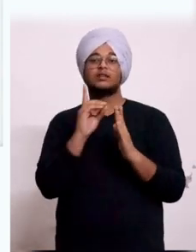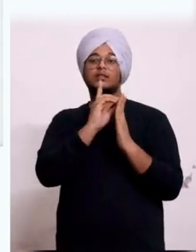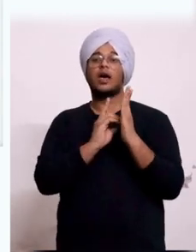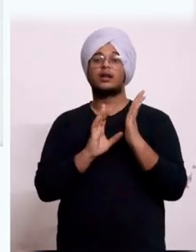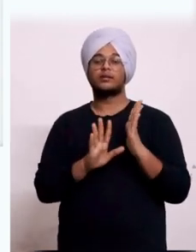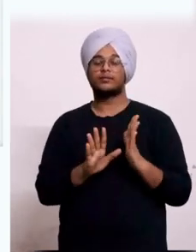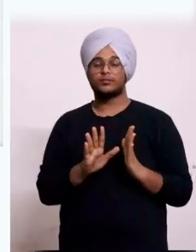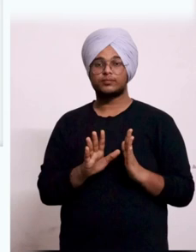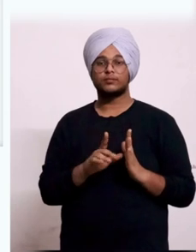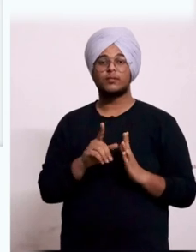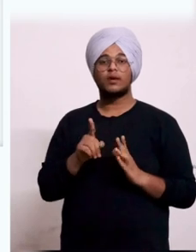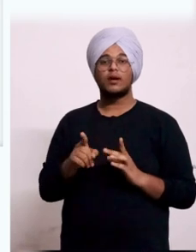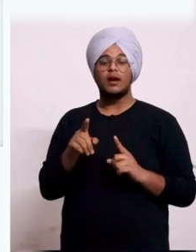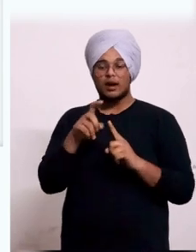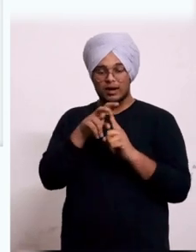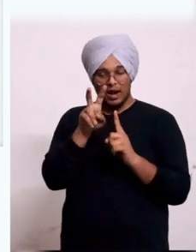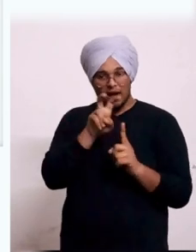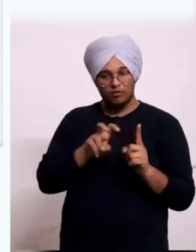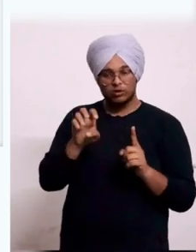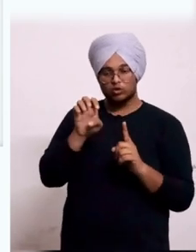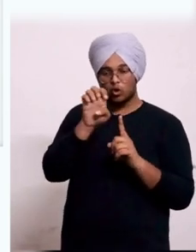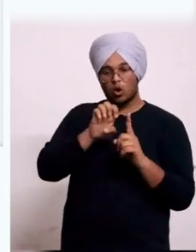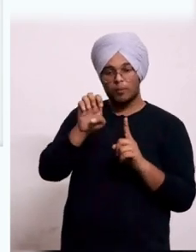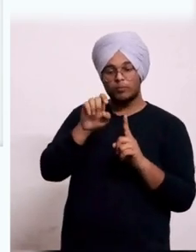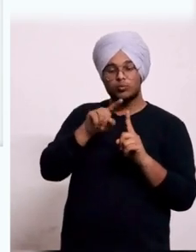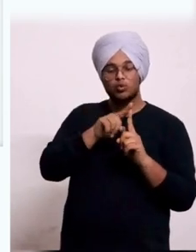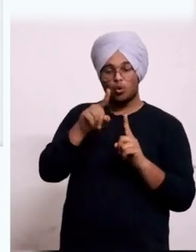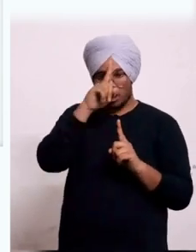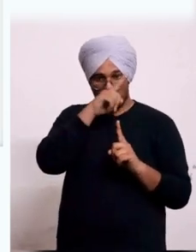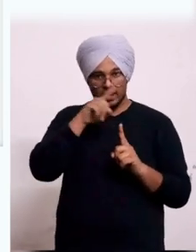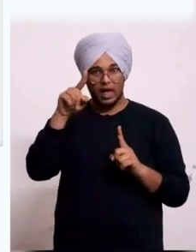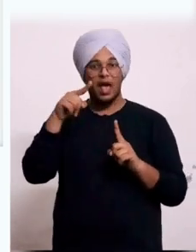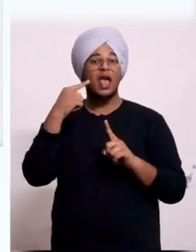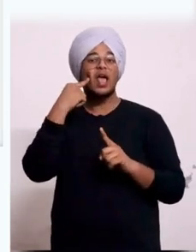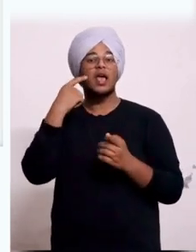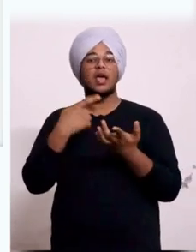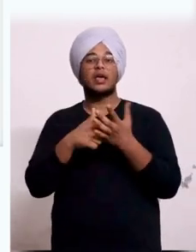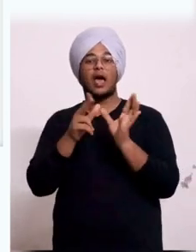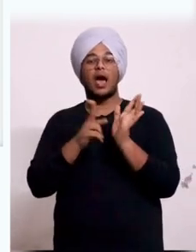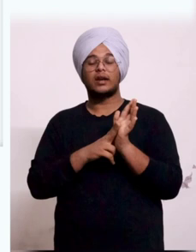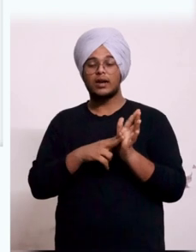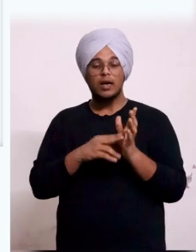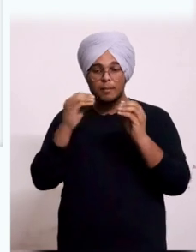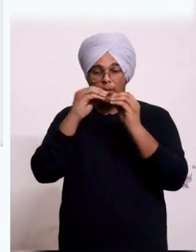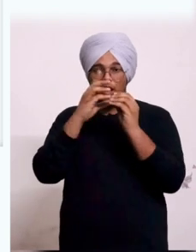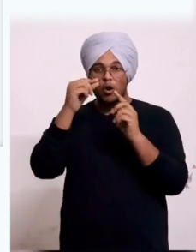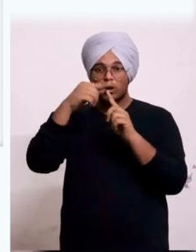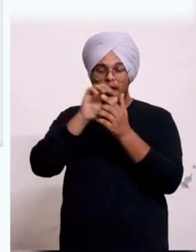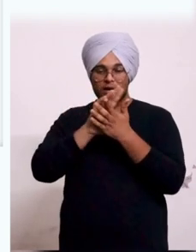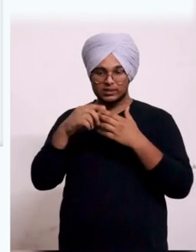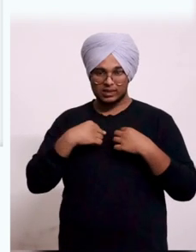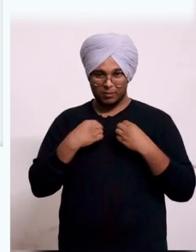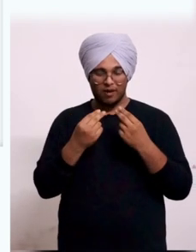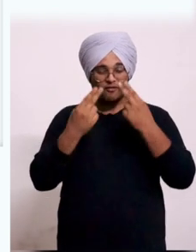which resist-dyed textiles would travel to Europe from India was Iran. The boteh was widely popular in Iran